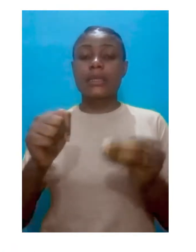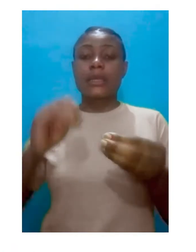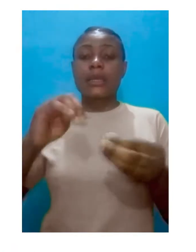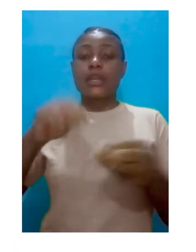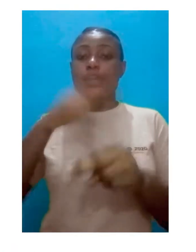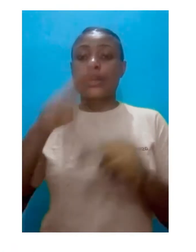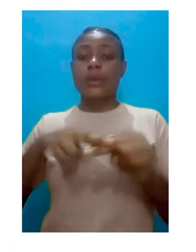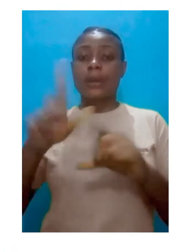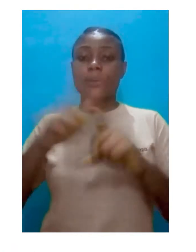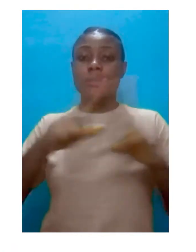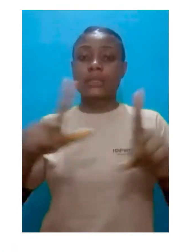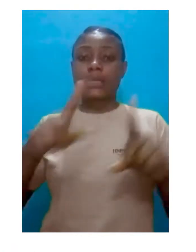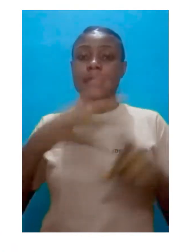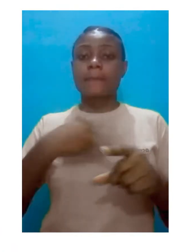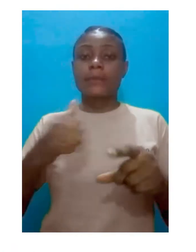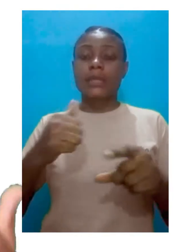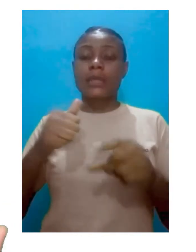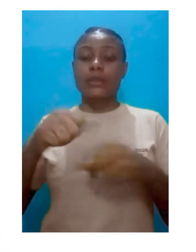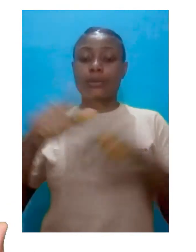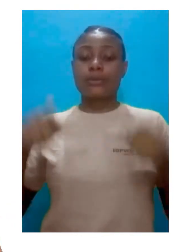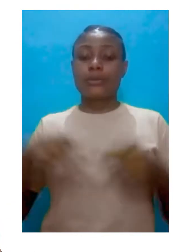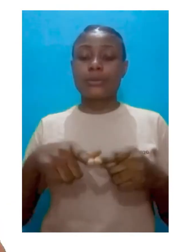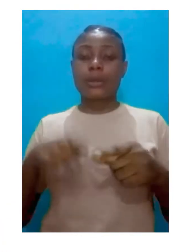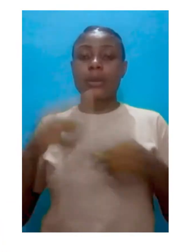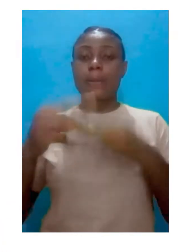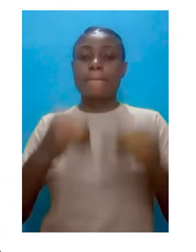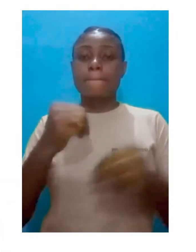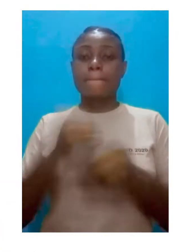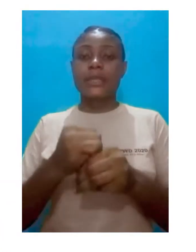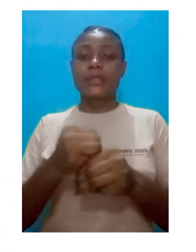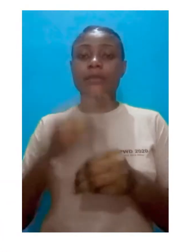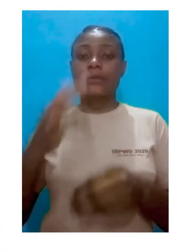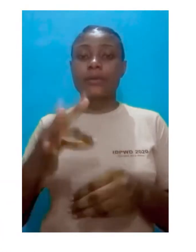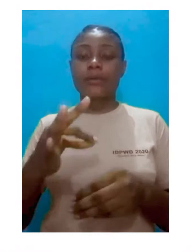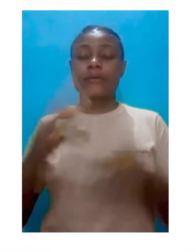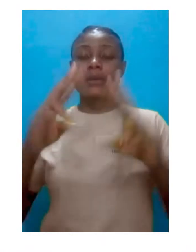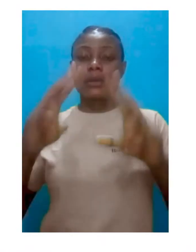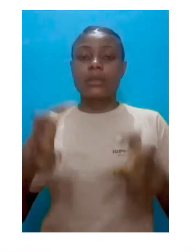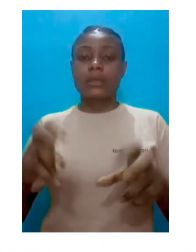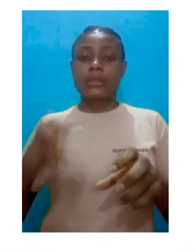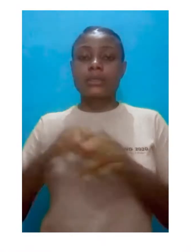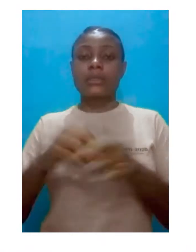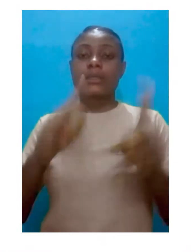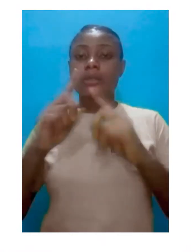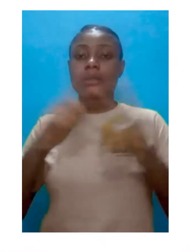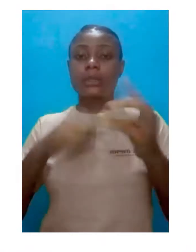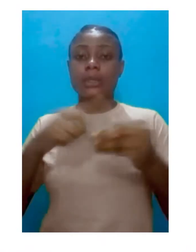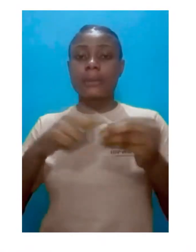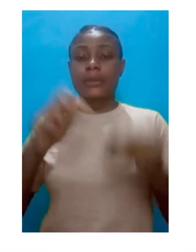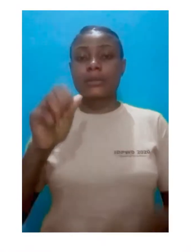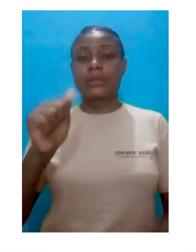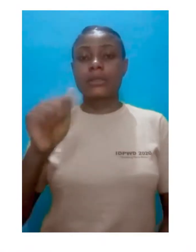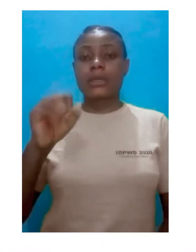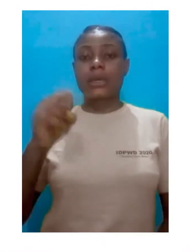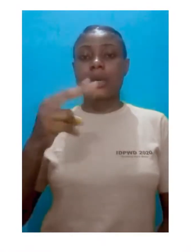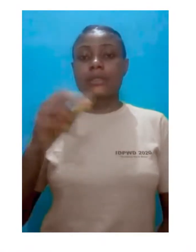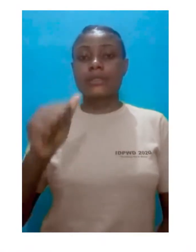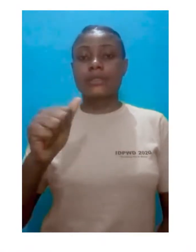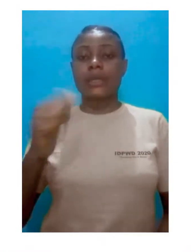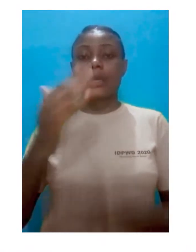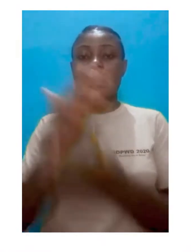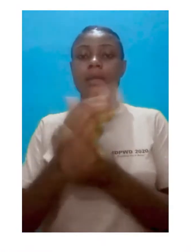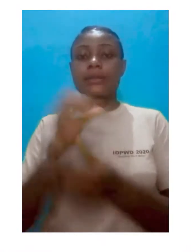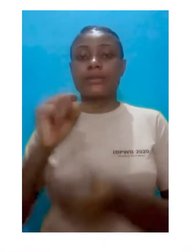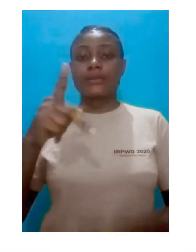the conventional and the indigenous method of analysis in talking